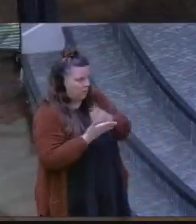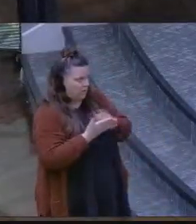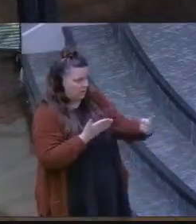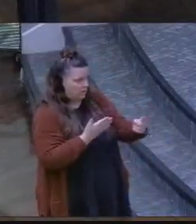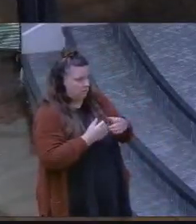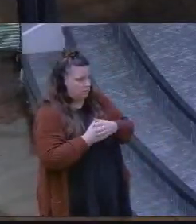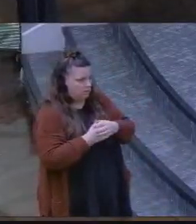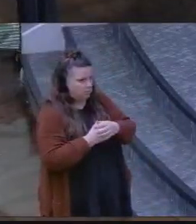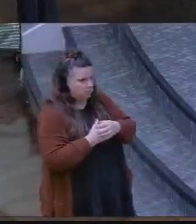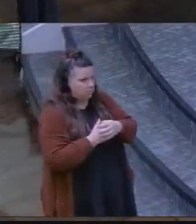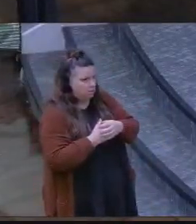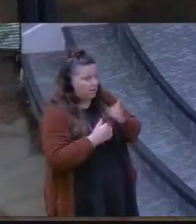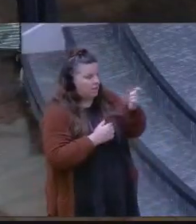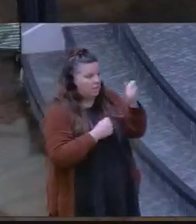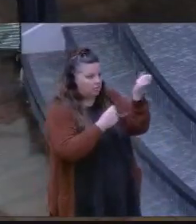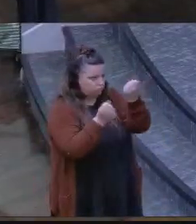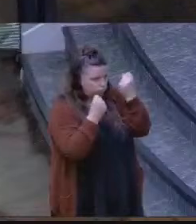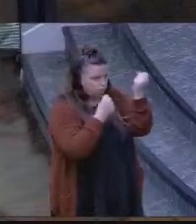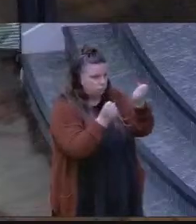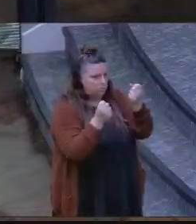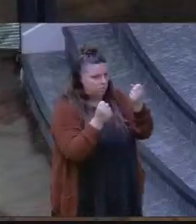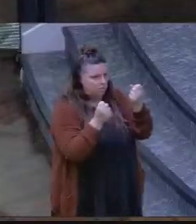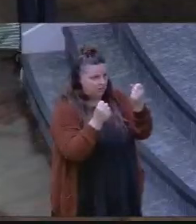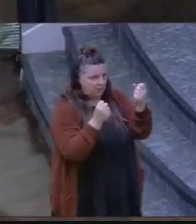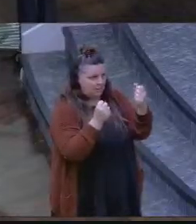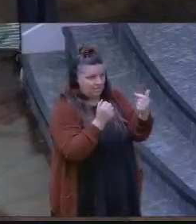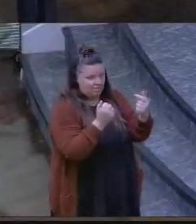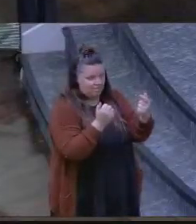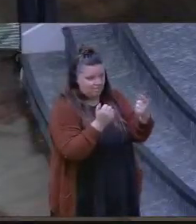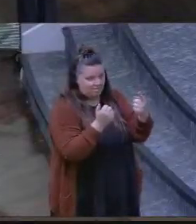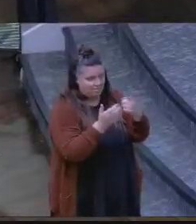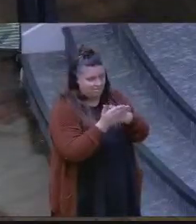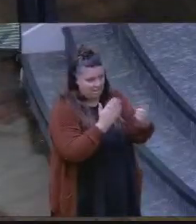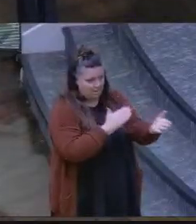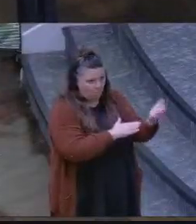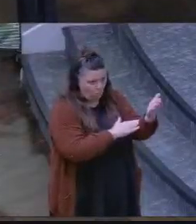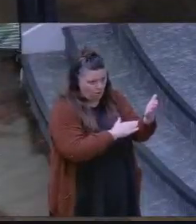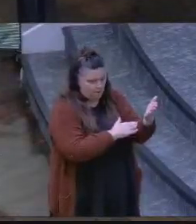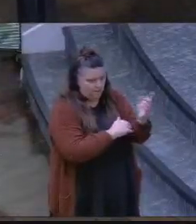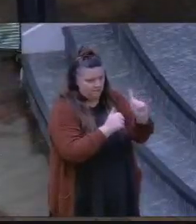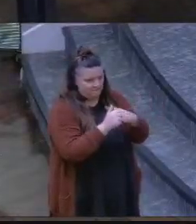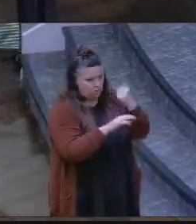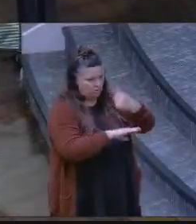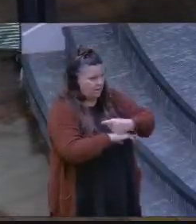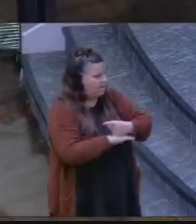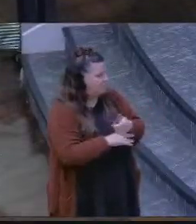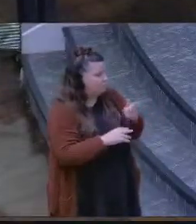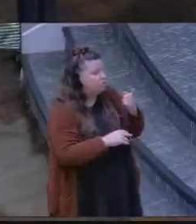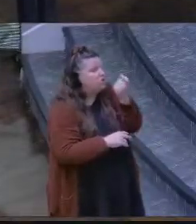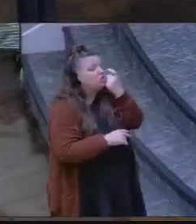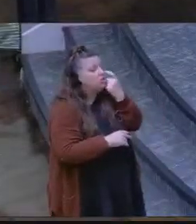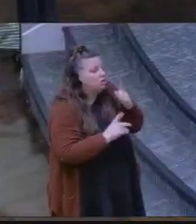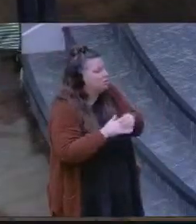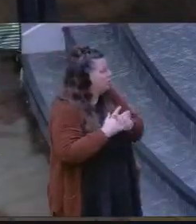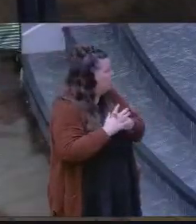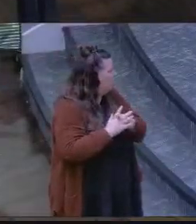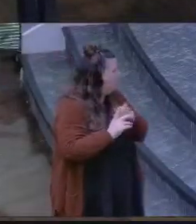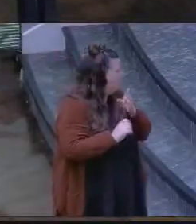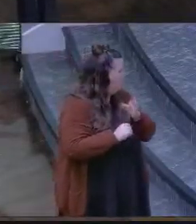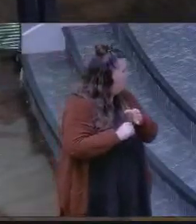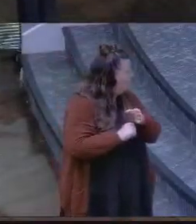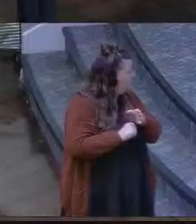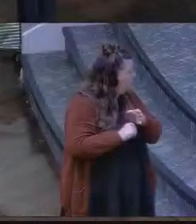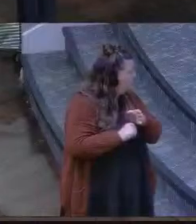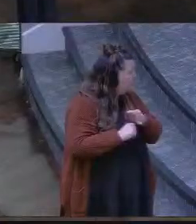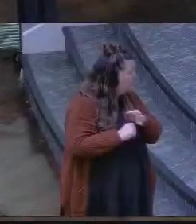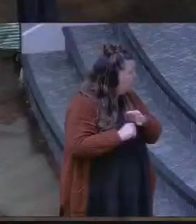road. Maybe this morning was the first day. So just got started. And do you have